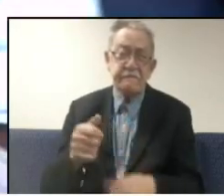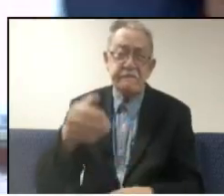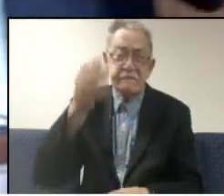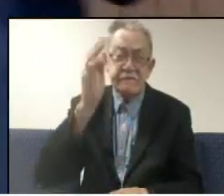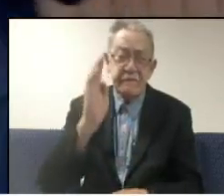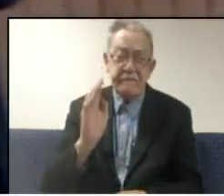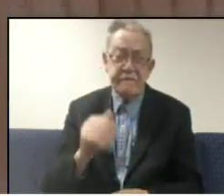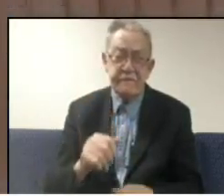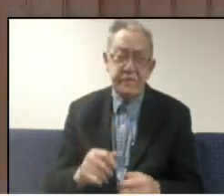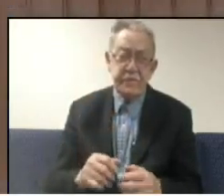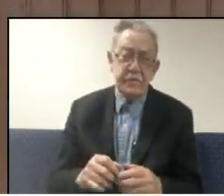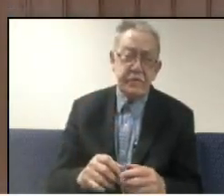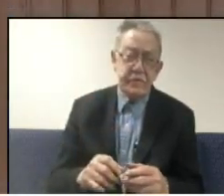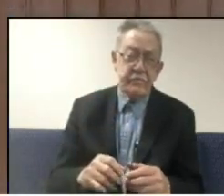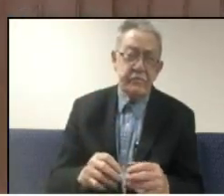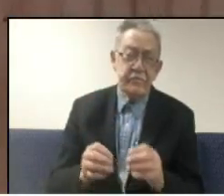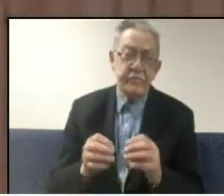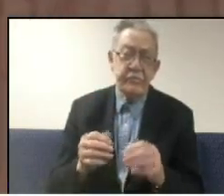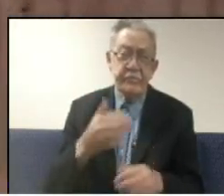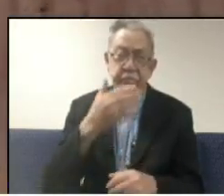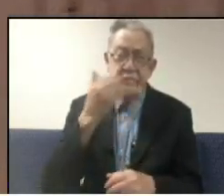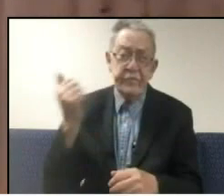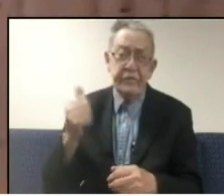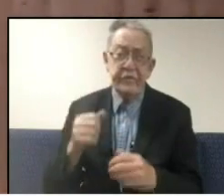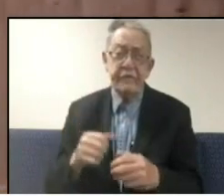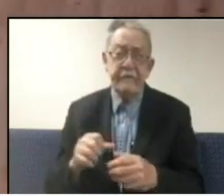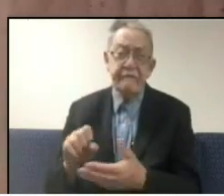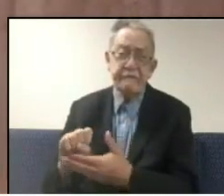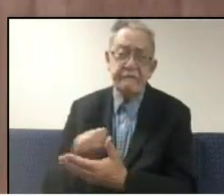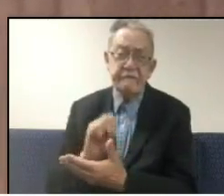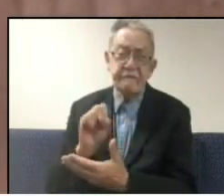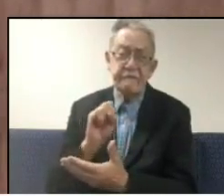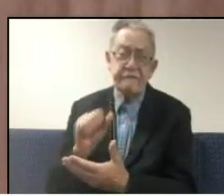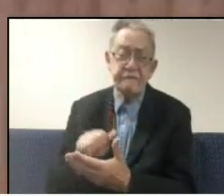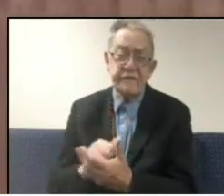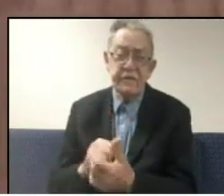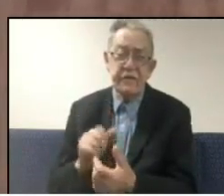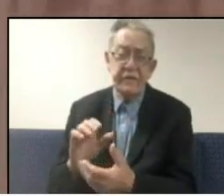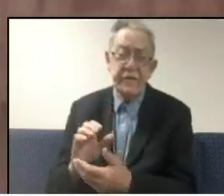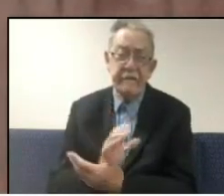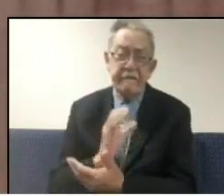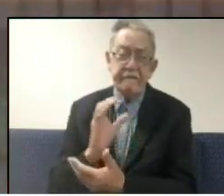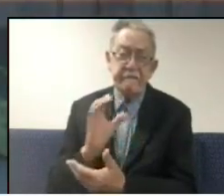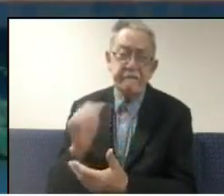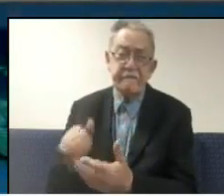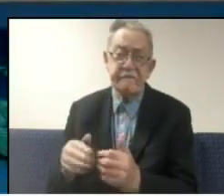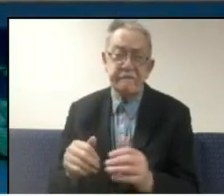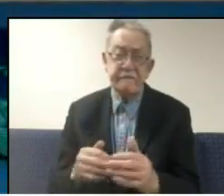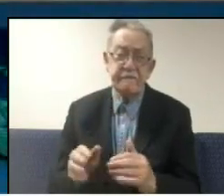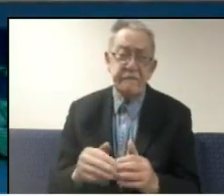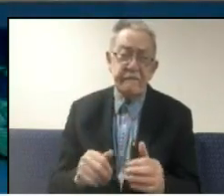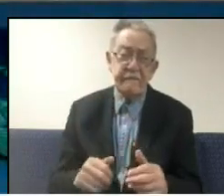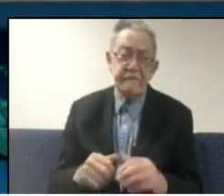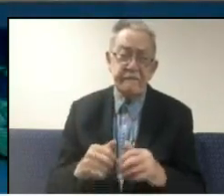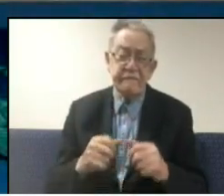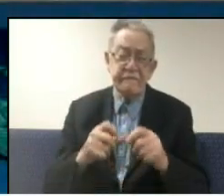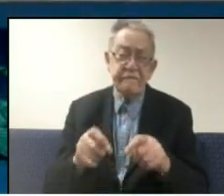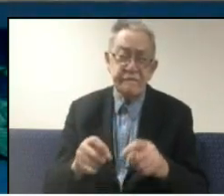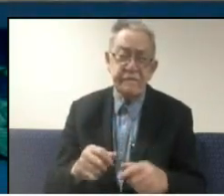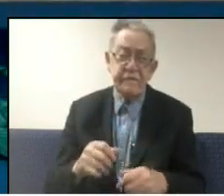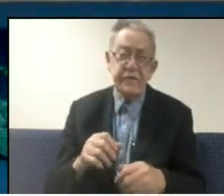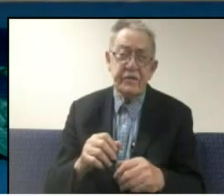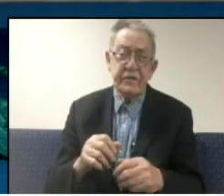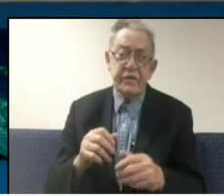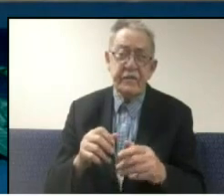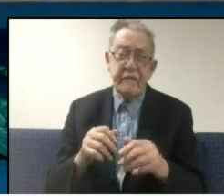seminary, greater than college, greater than whatever it might be, whatever it is, however God is leading you, whatever